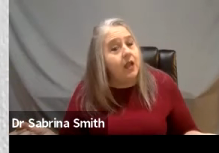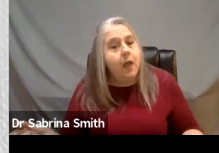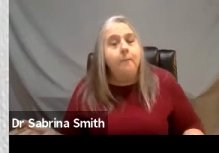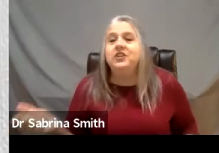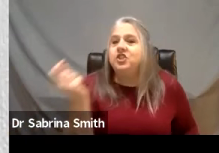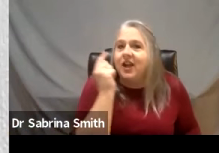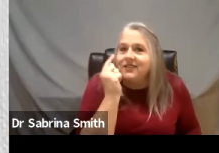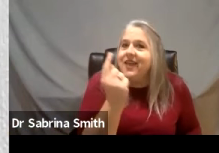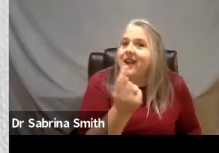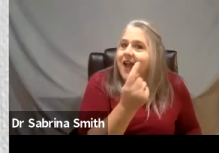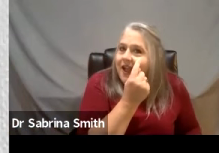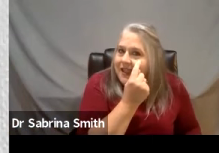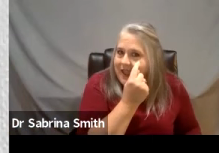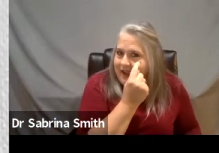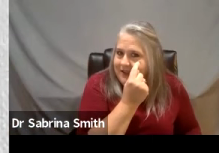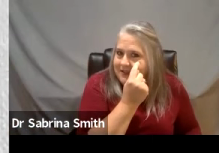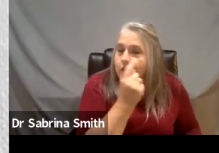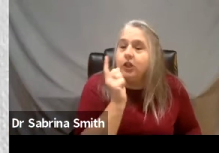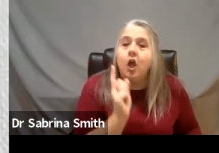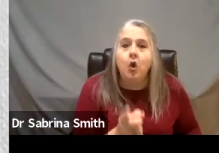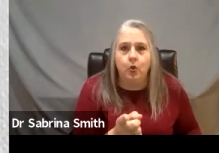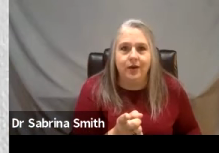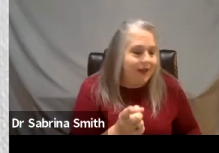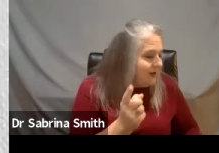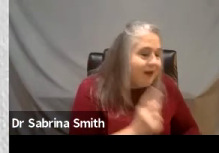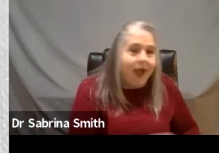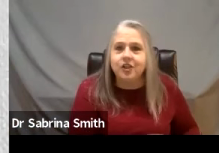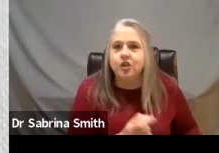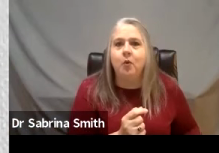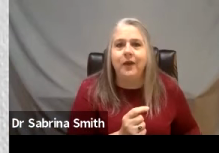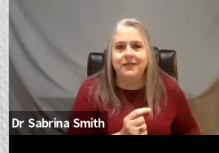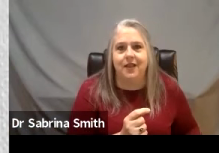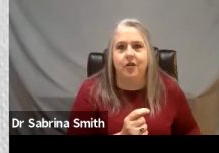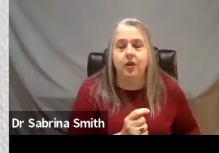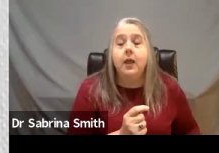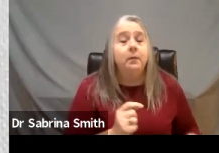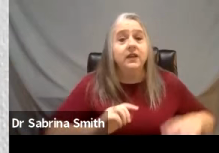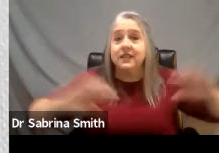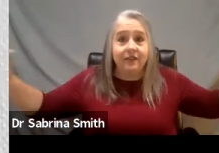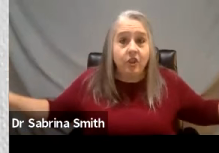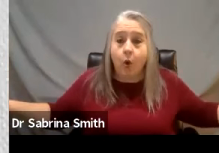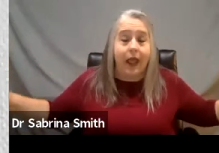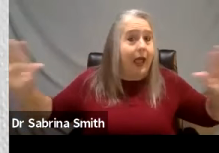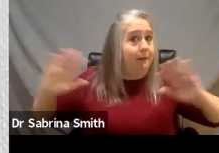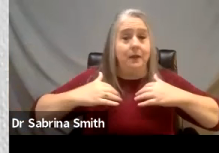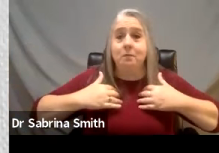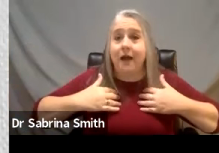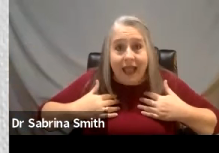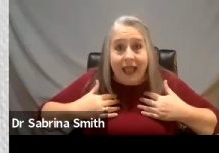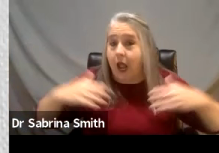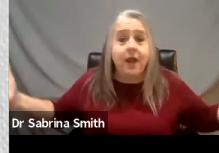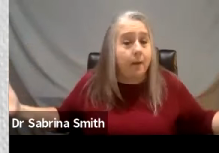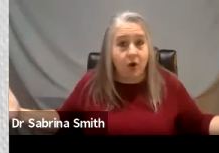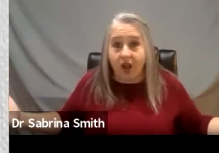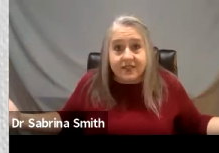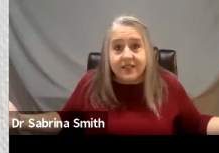fine, but just that eye gaze alone knocks your points down. Because even though I'm in my